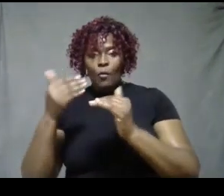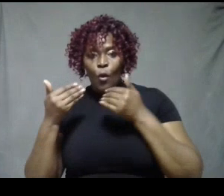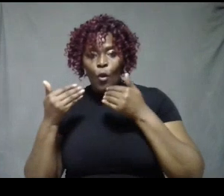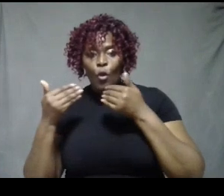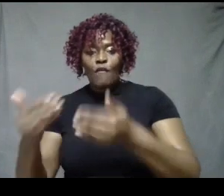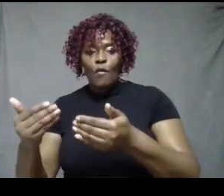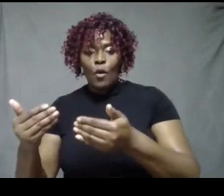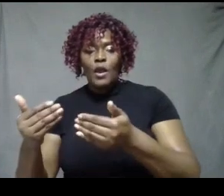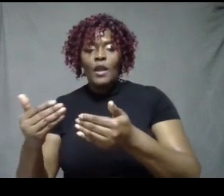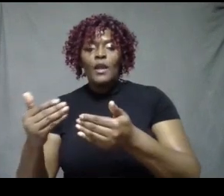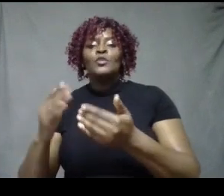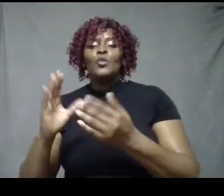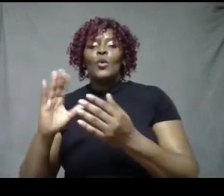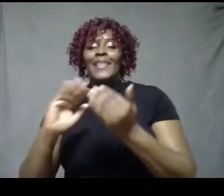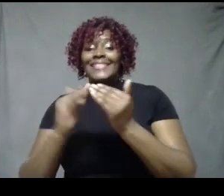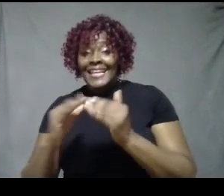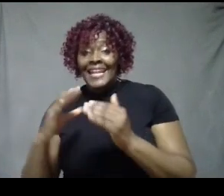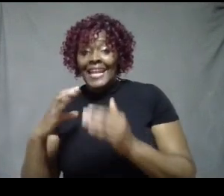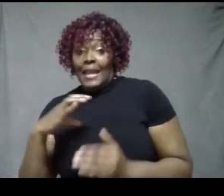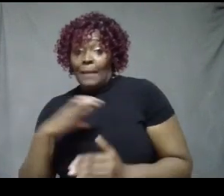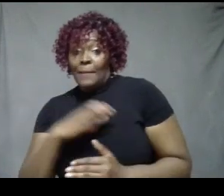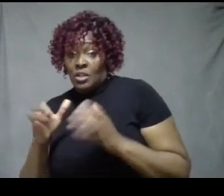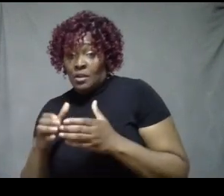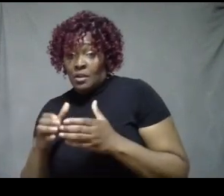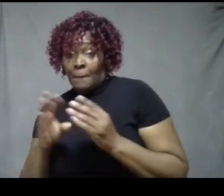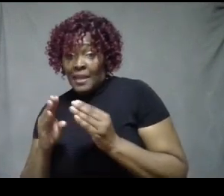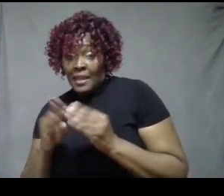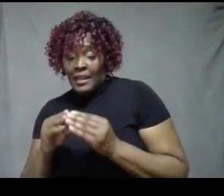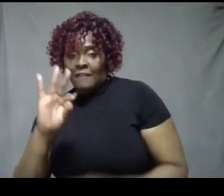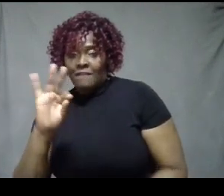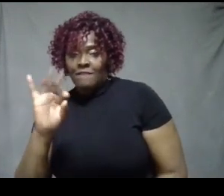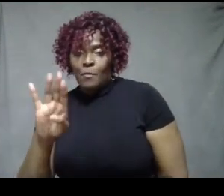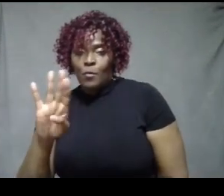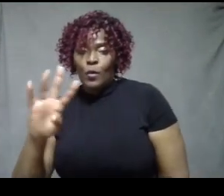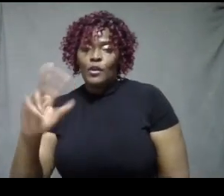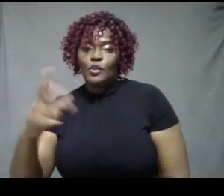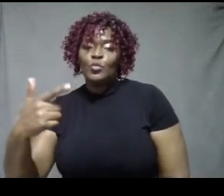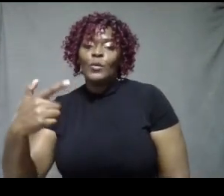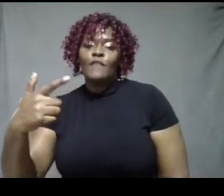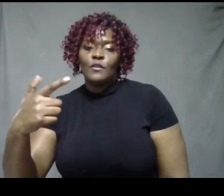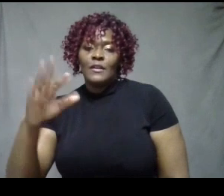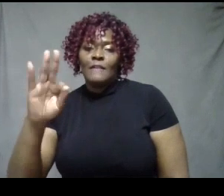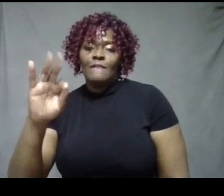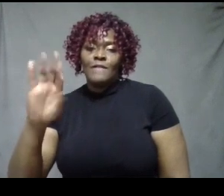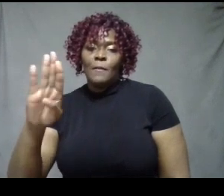their City Commission meeting, which would be February 21st.